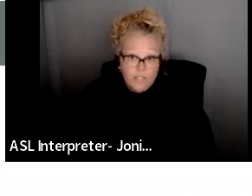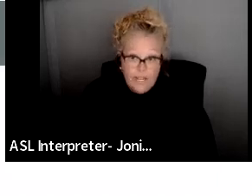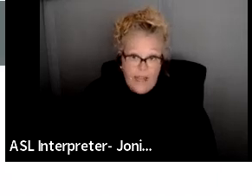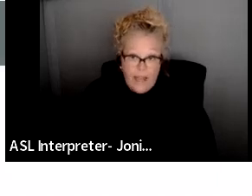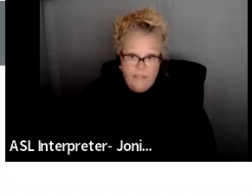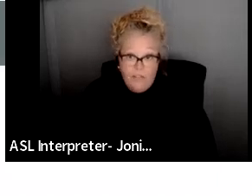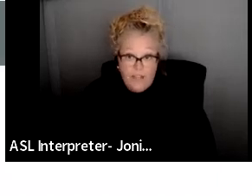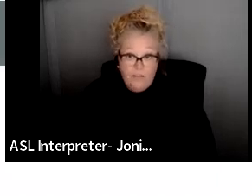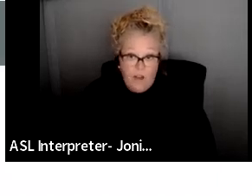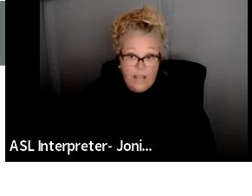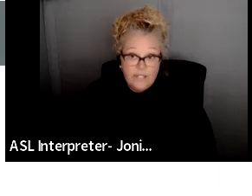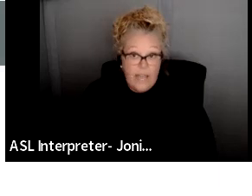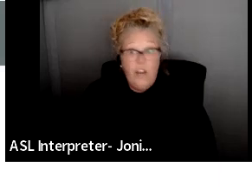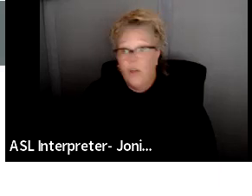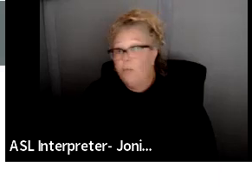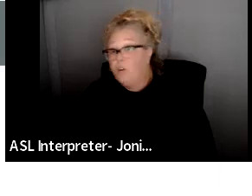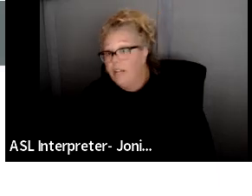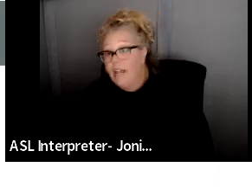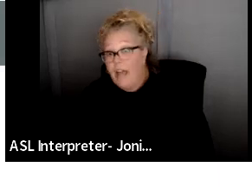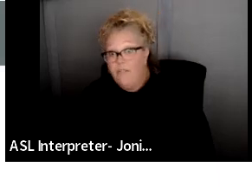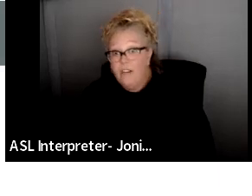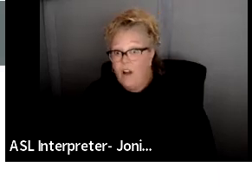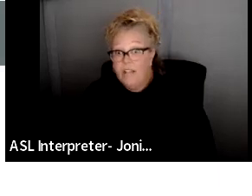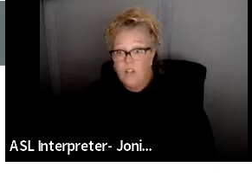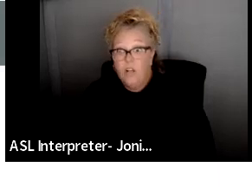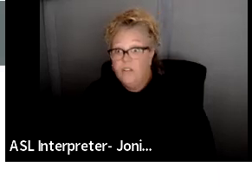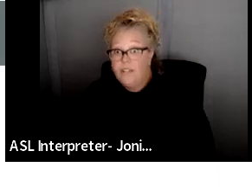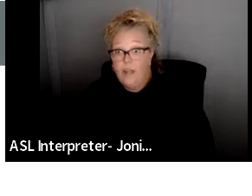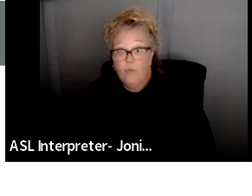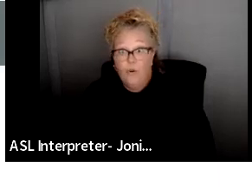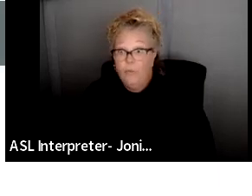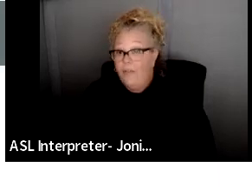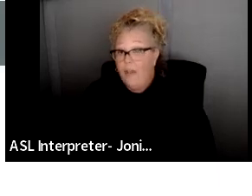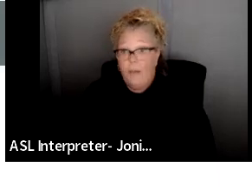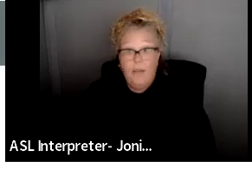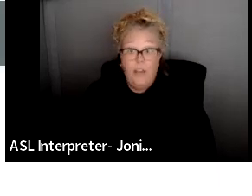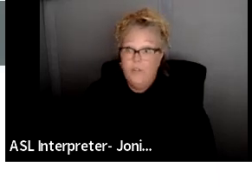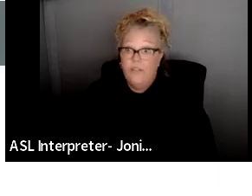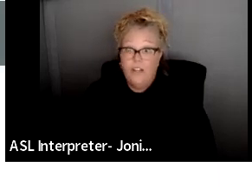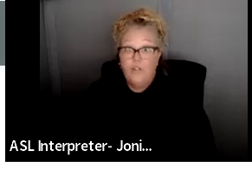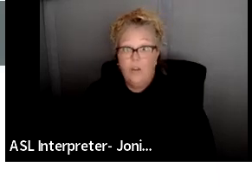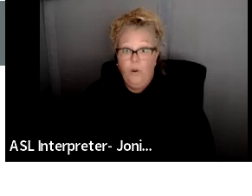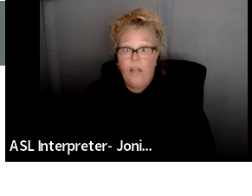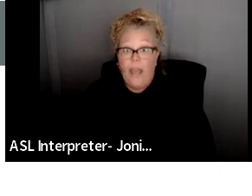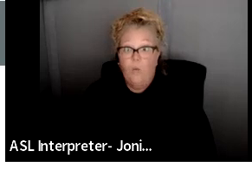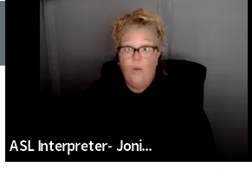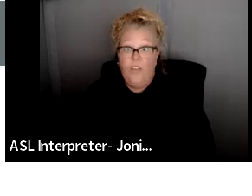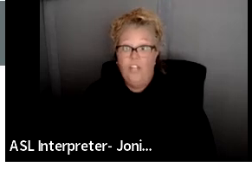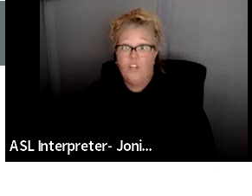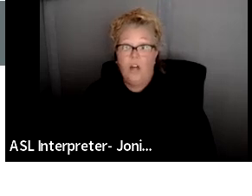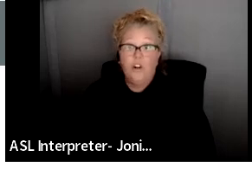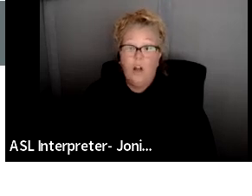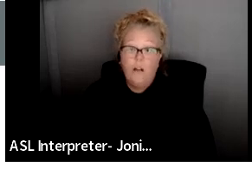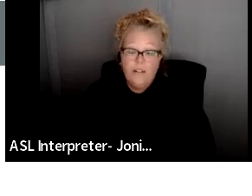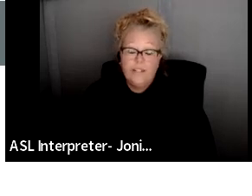One person could have that device and another person could have that device all in the same room, and they might be using that to communicate with